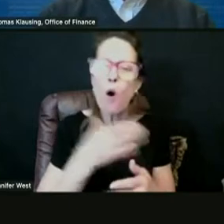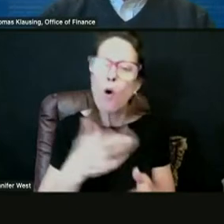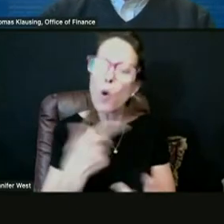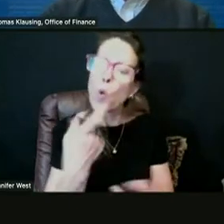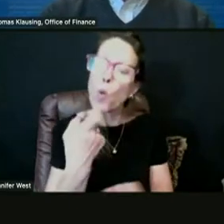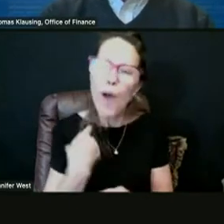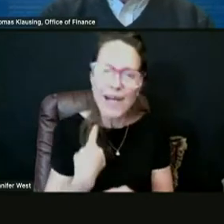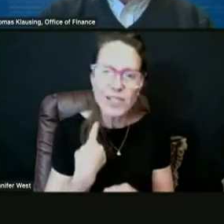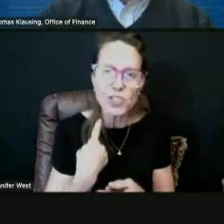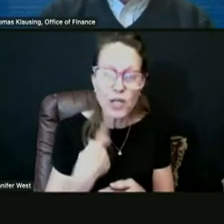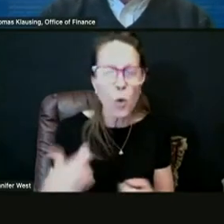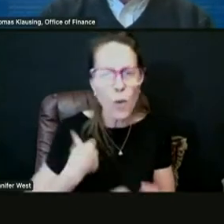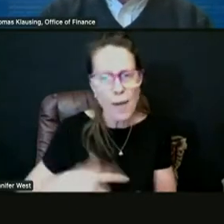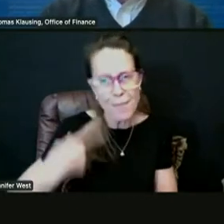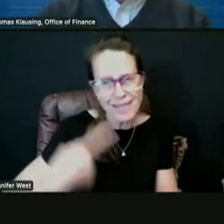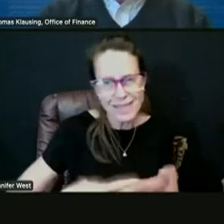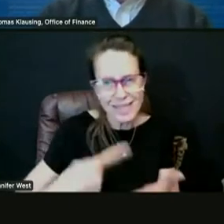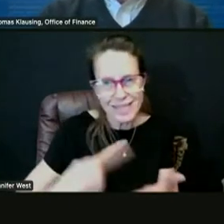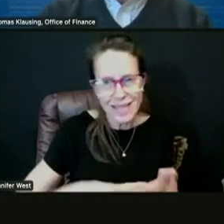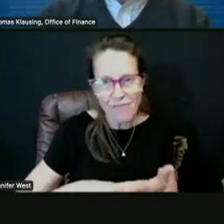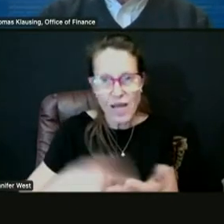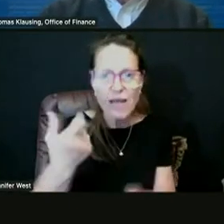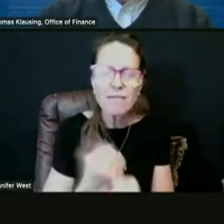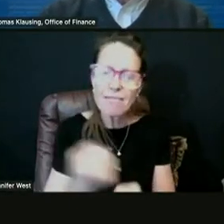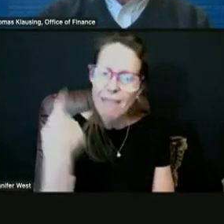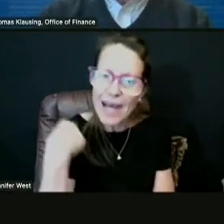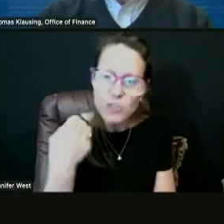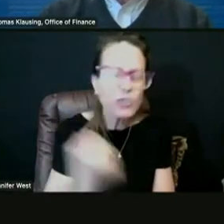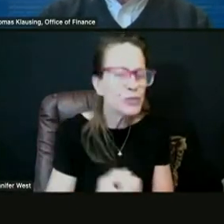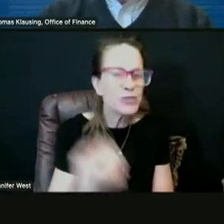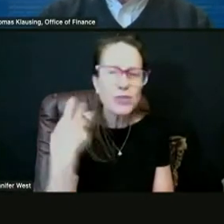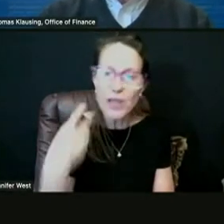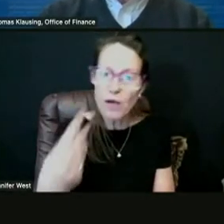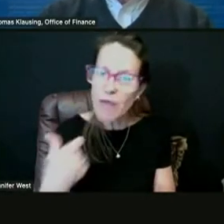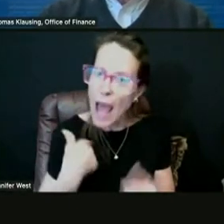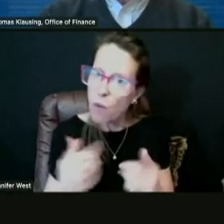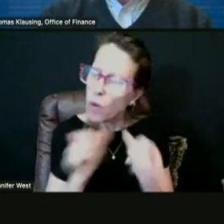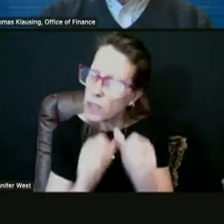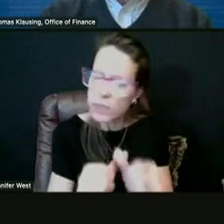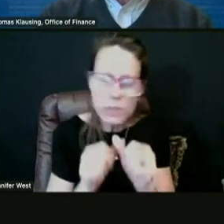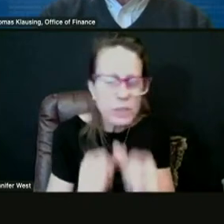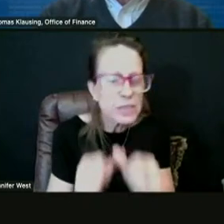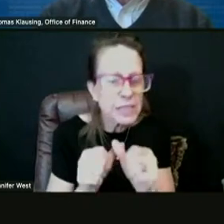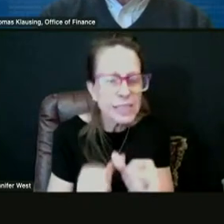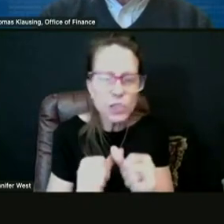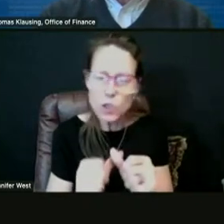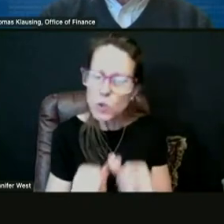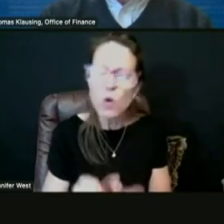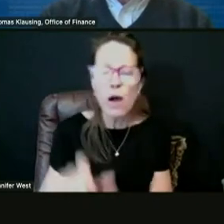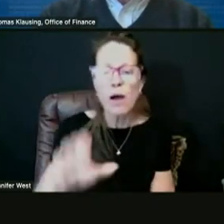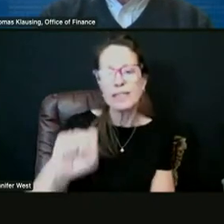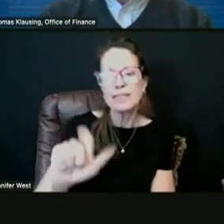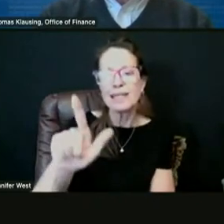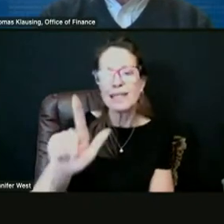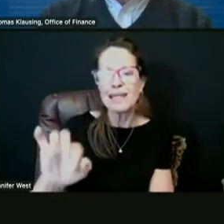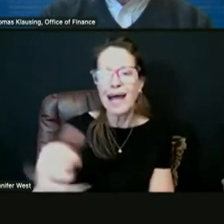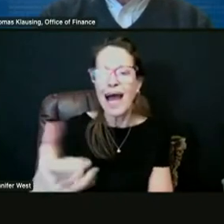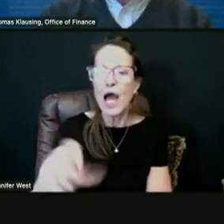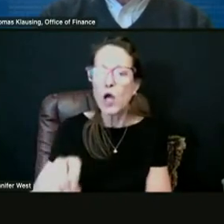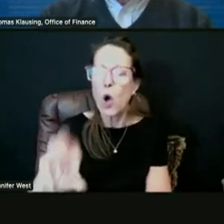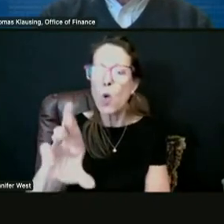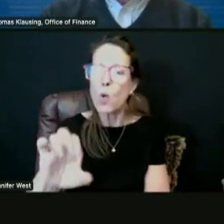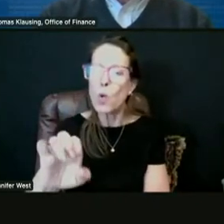2 years. And yes, we continue to invest in making sure that at Sligo Creek and everywhere else, we're